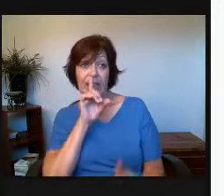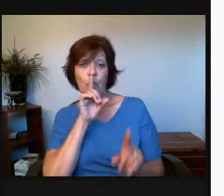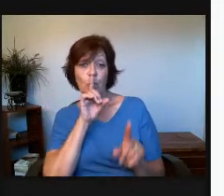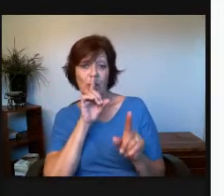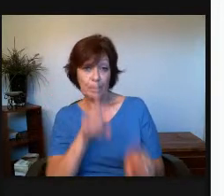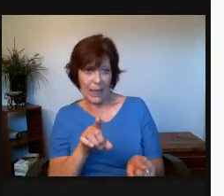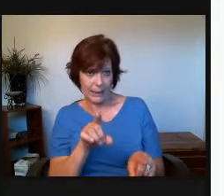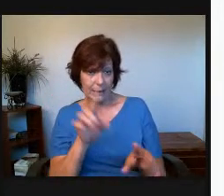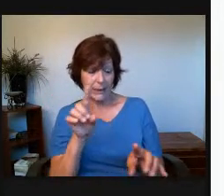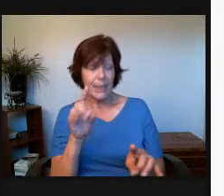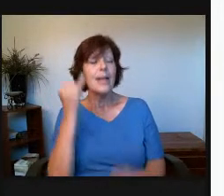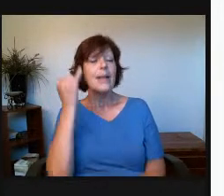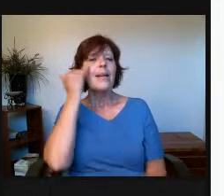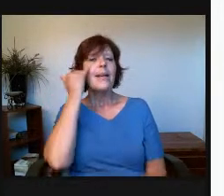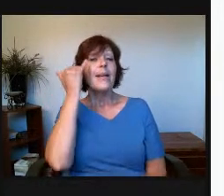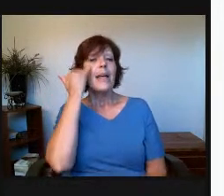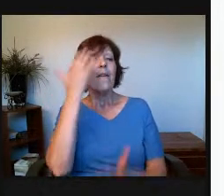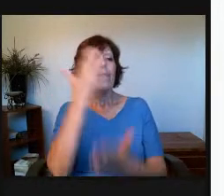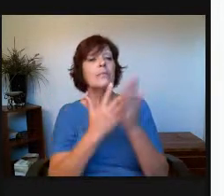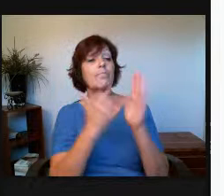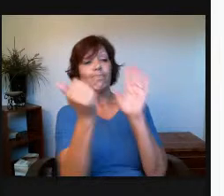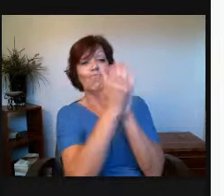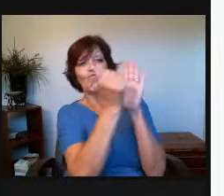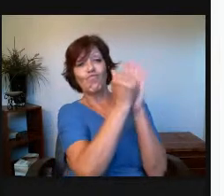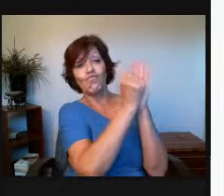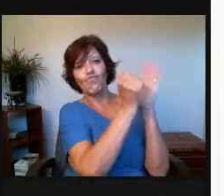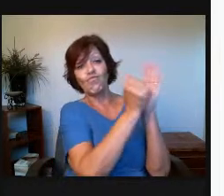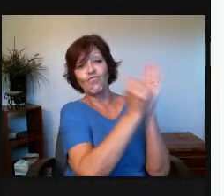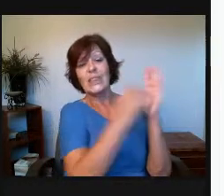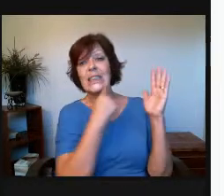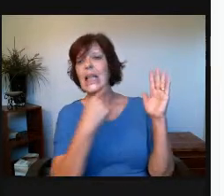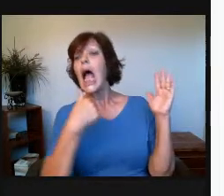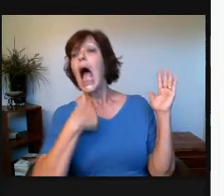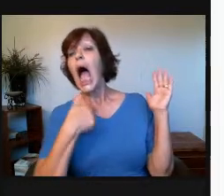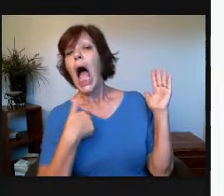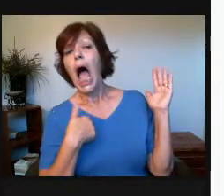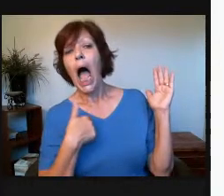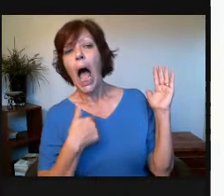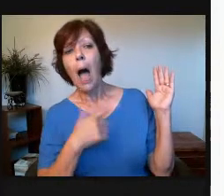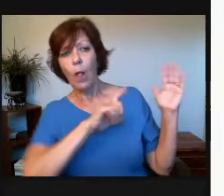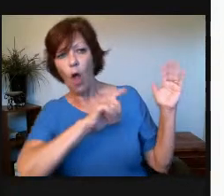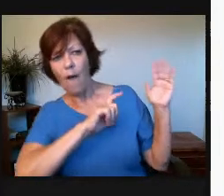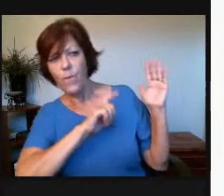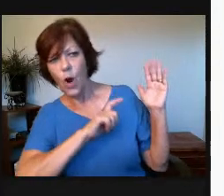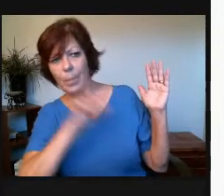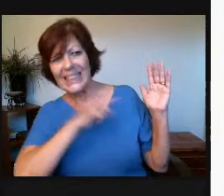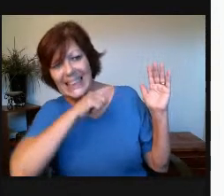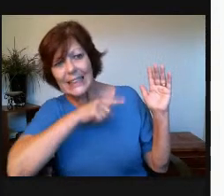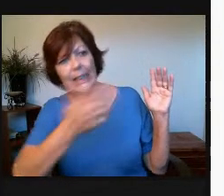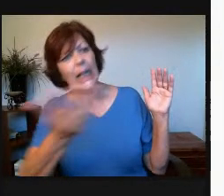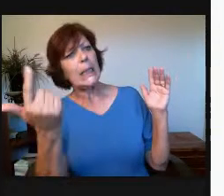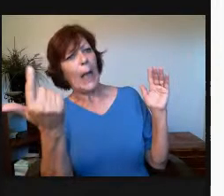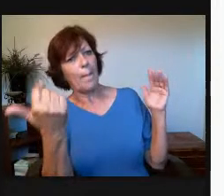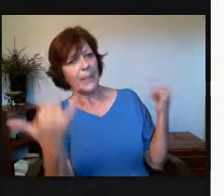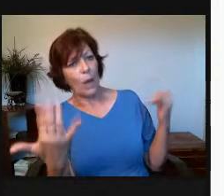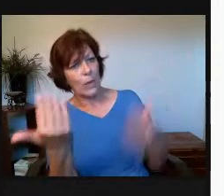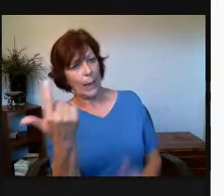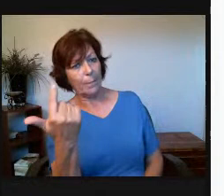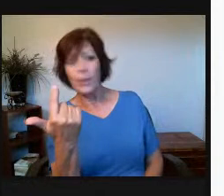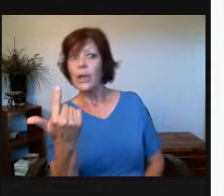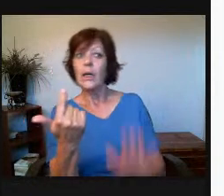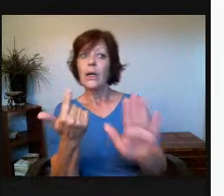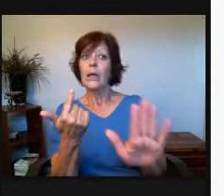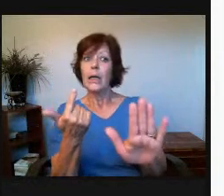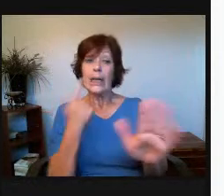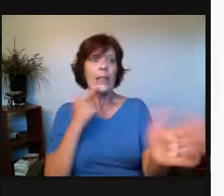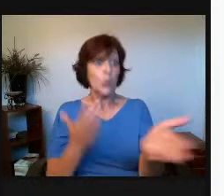officials, if somebody's knocking at your door saying, I'm a member of law enforcement and you need to come with me now, it's